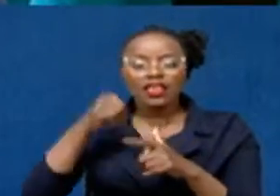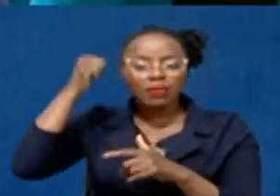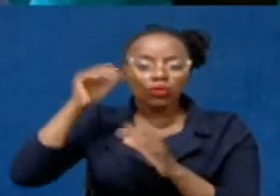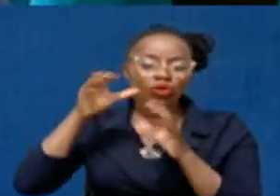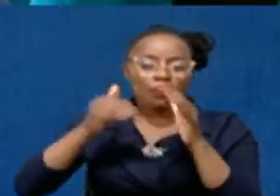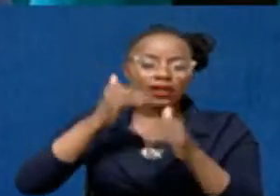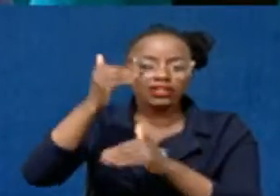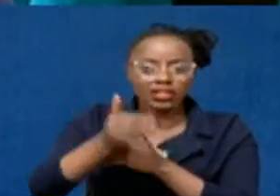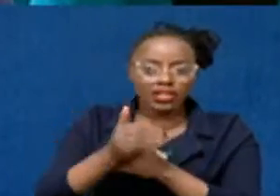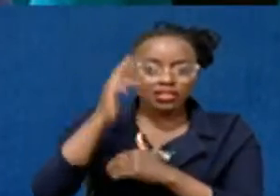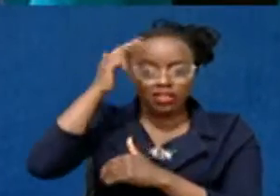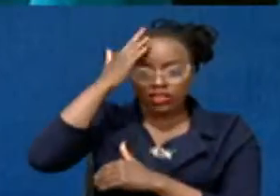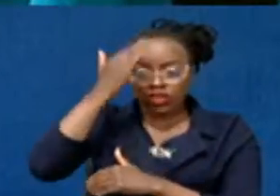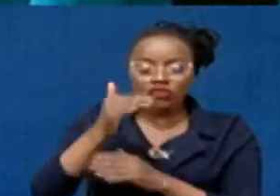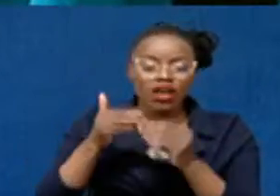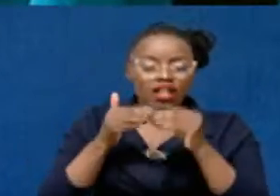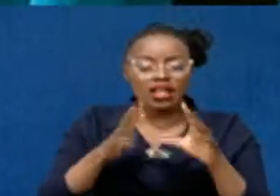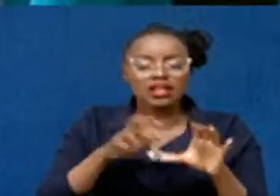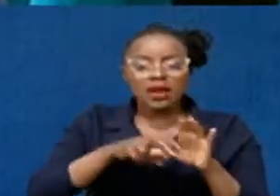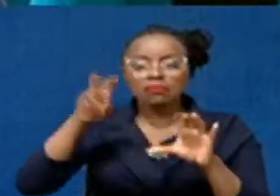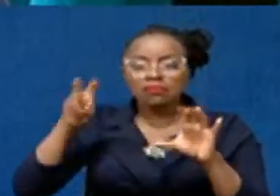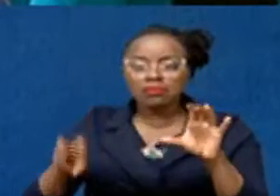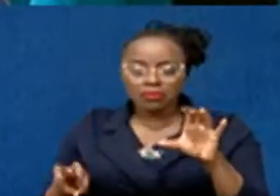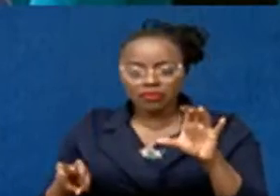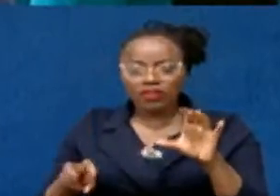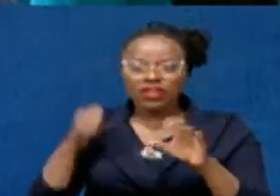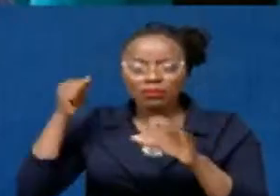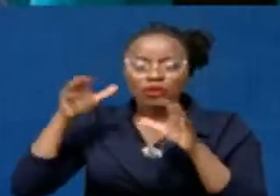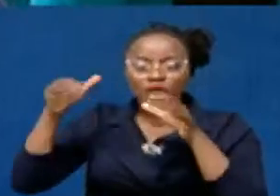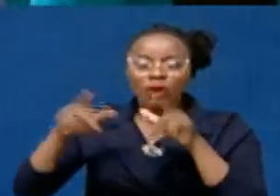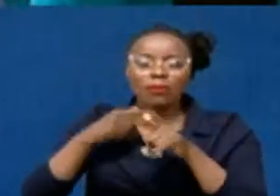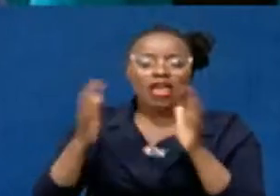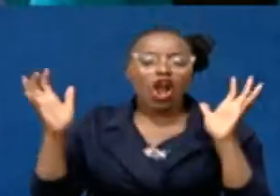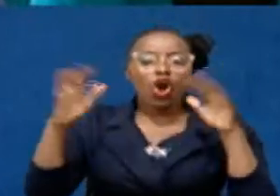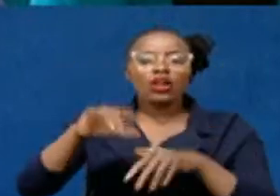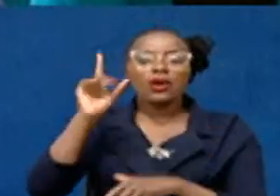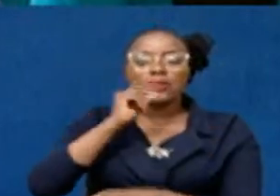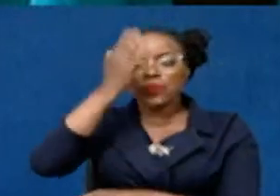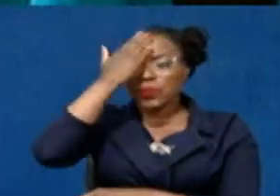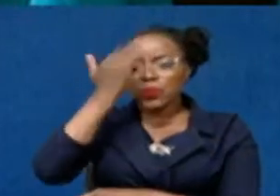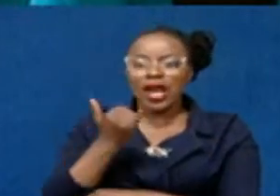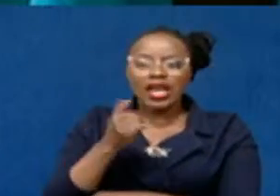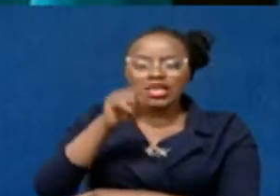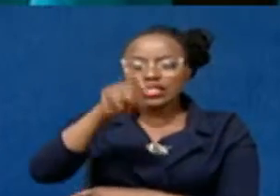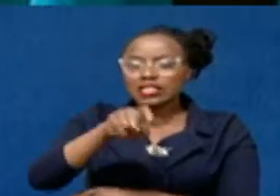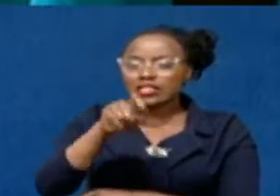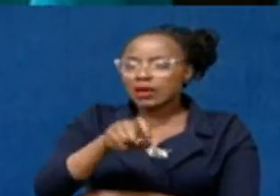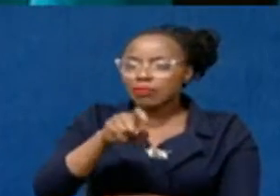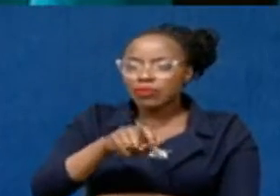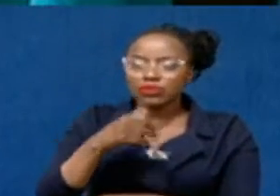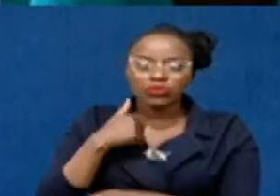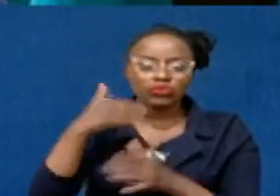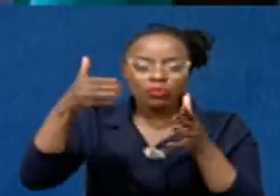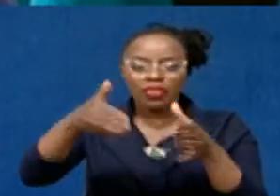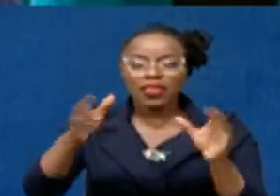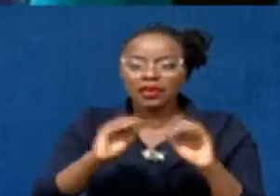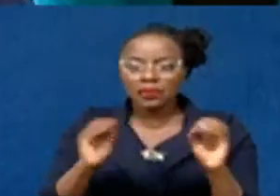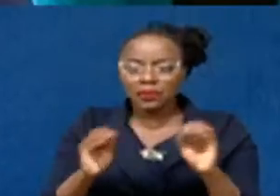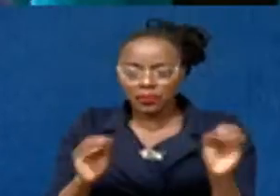next. That is why when a leader leaves a party, it collapses. Because it's not supposed to